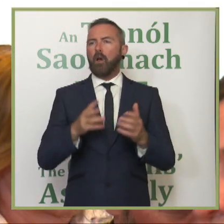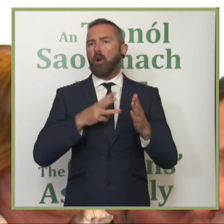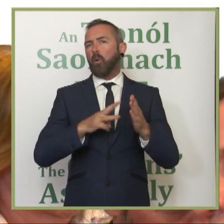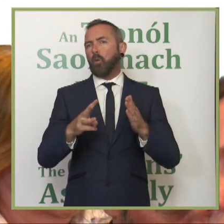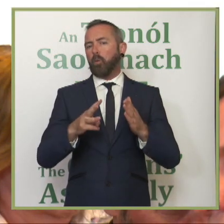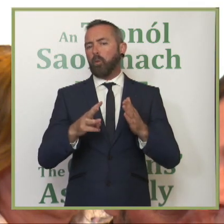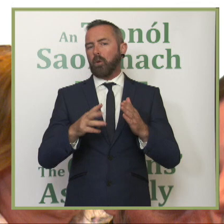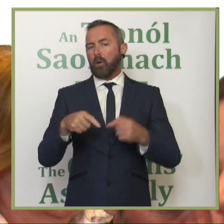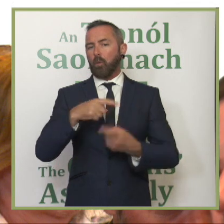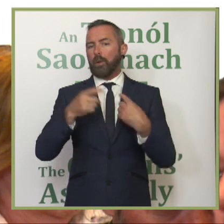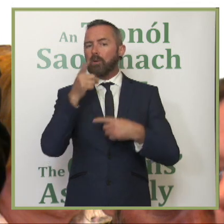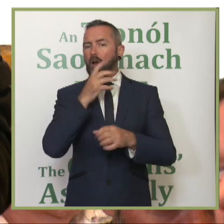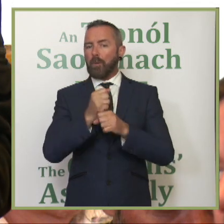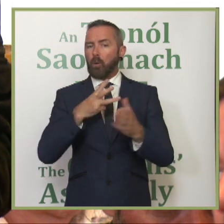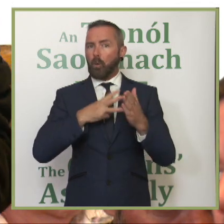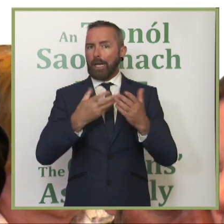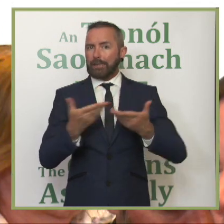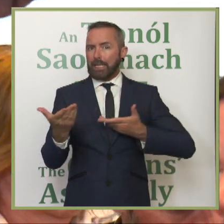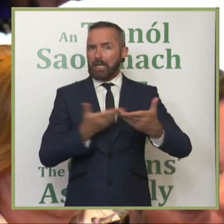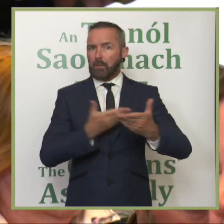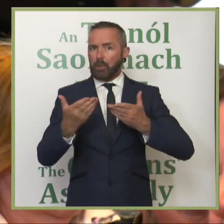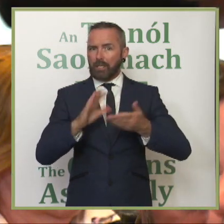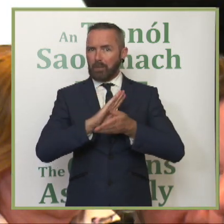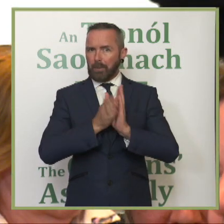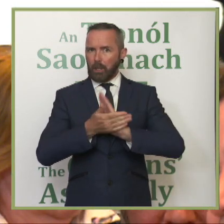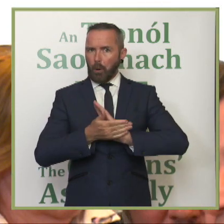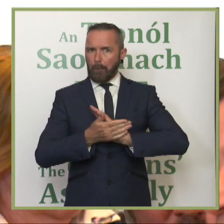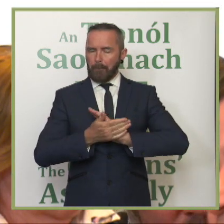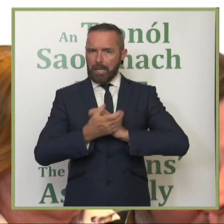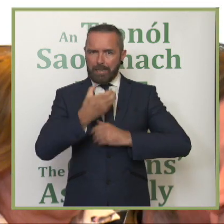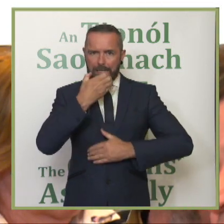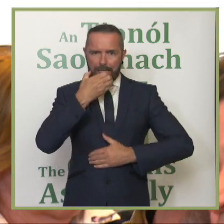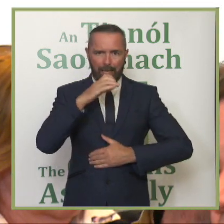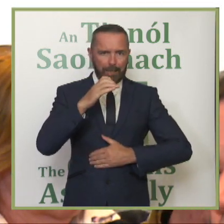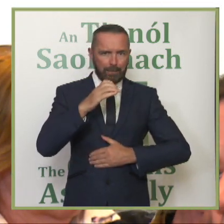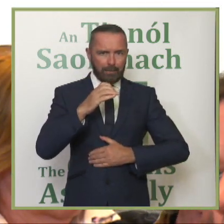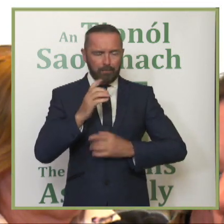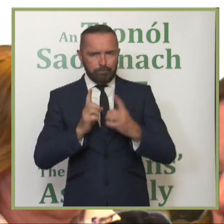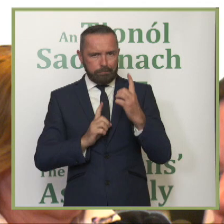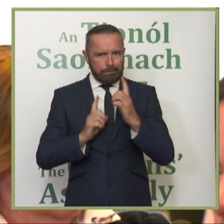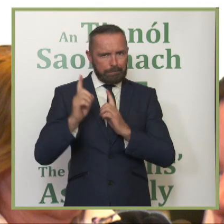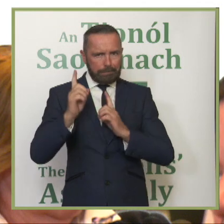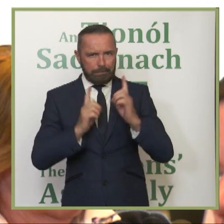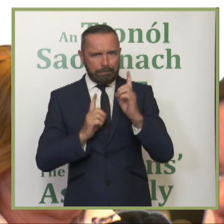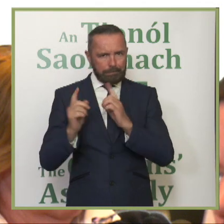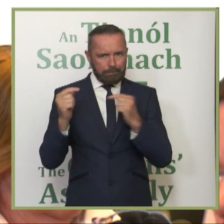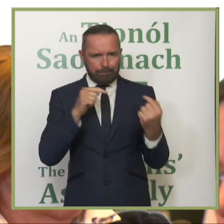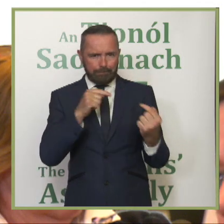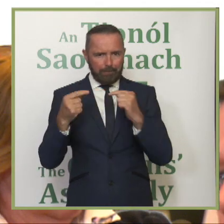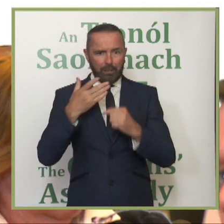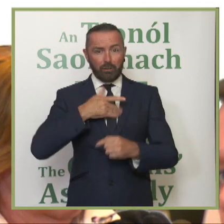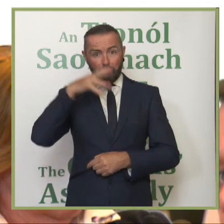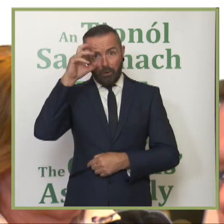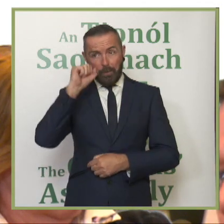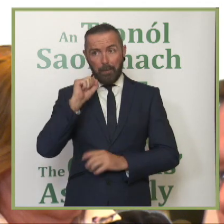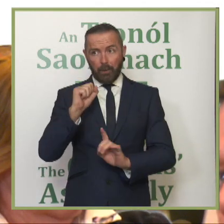deliberations become heated or maybe slightly personal, or people are telling personal stories, just for the members of the Citizens' Assembly